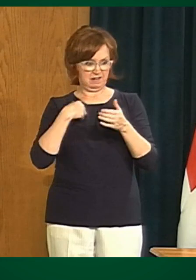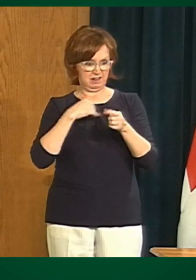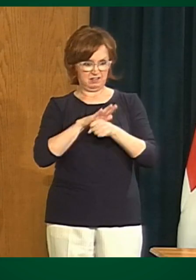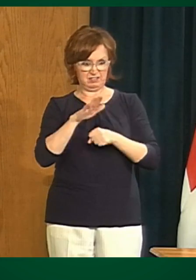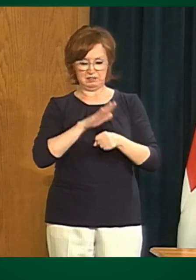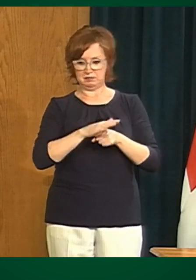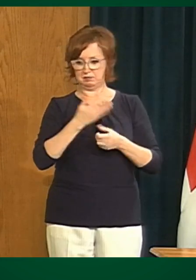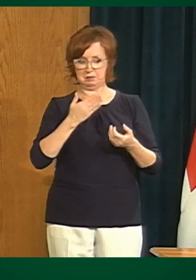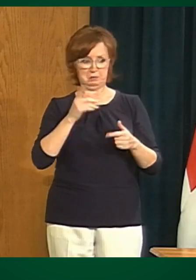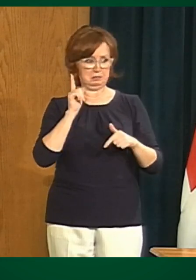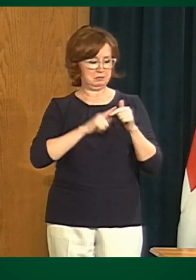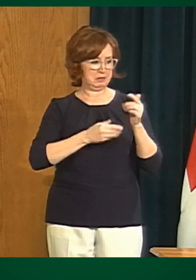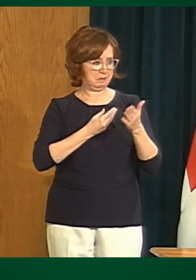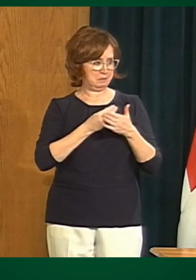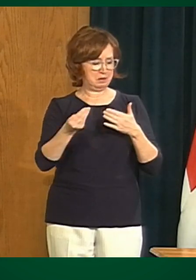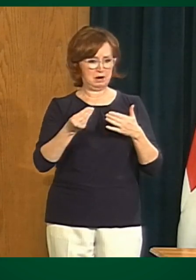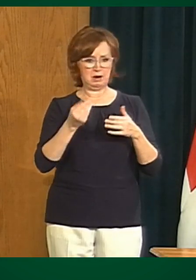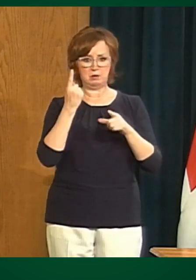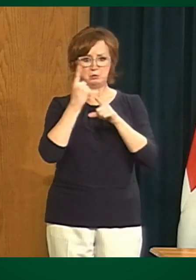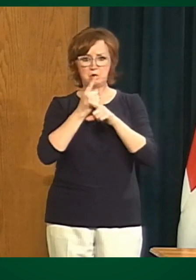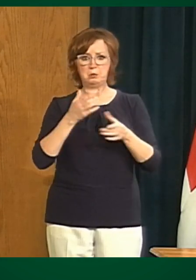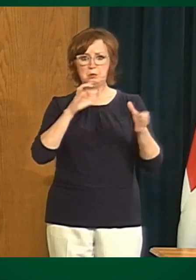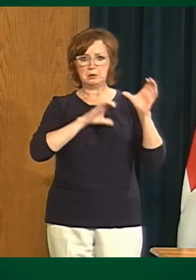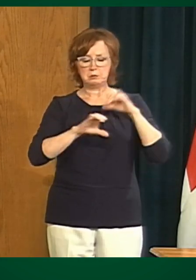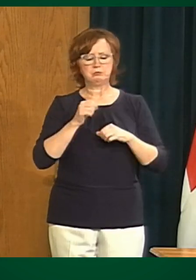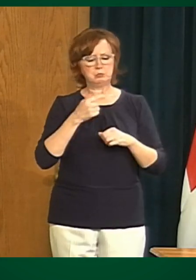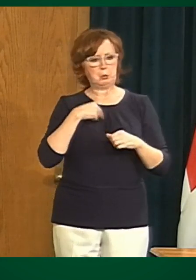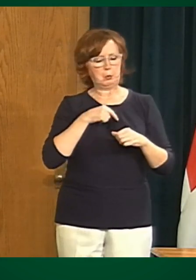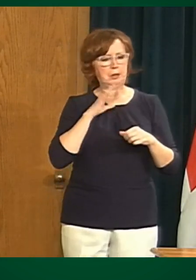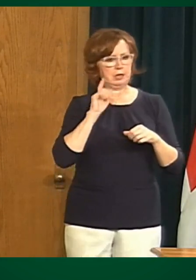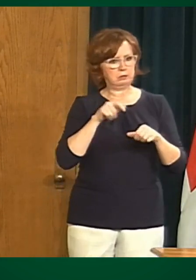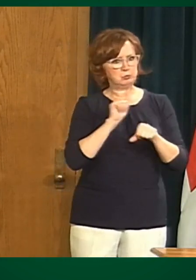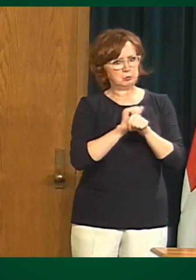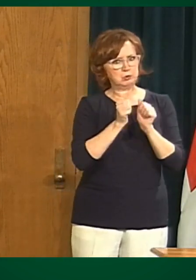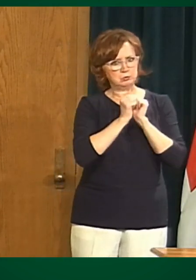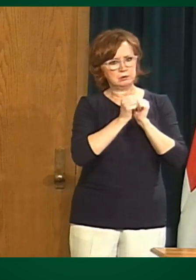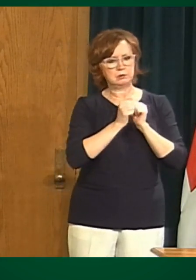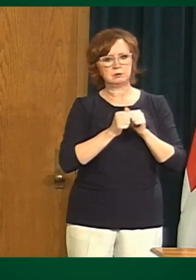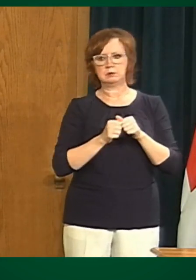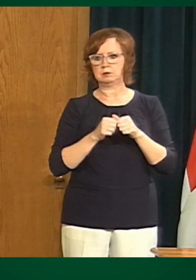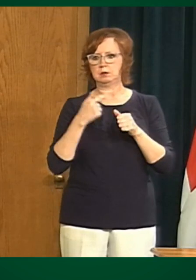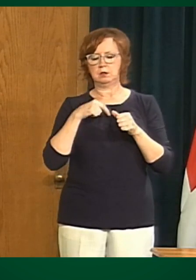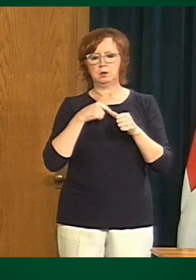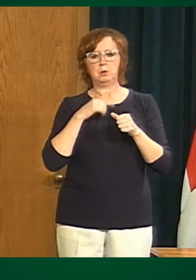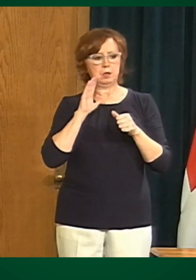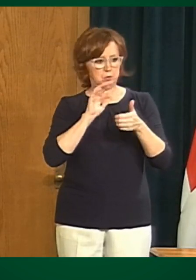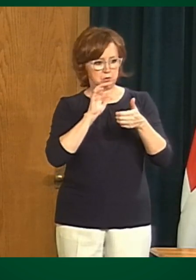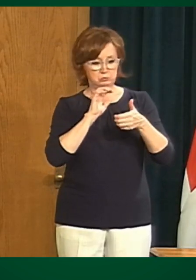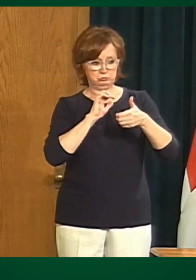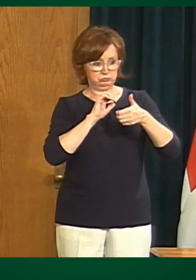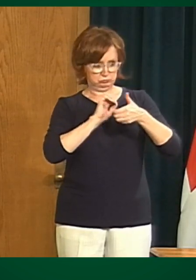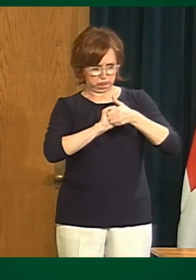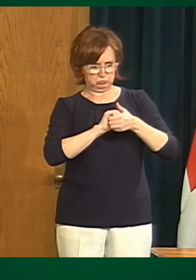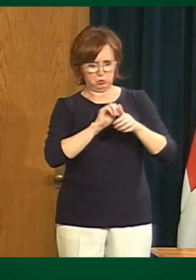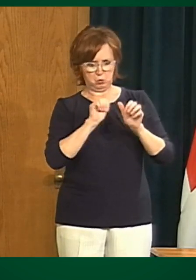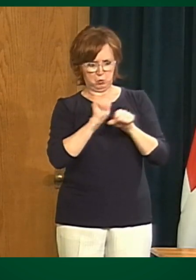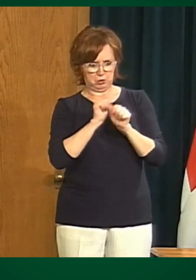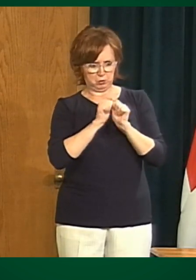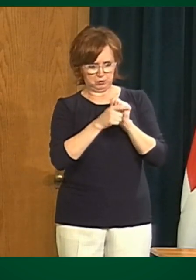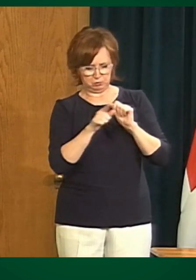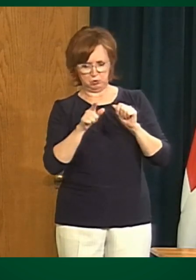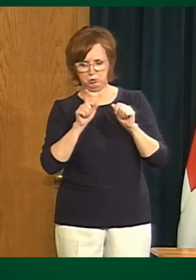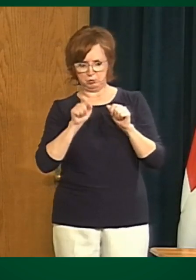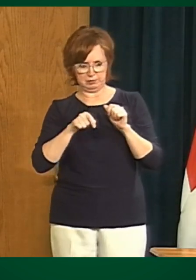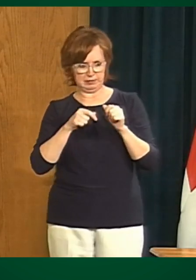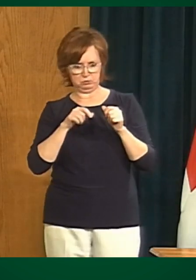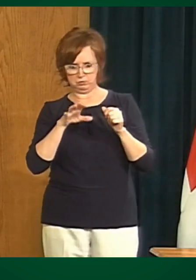with private industry where we can in sourcing personal protection equipment. But the stocks that we